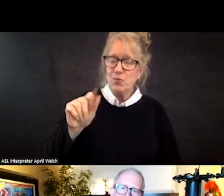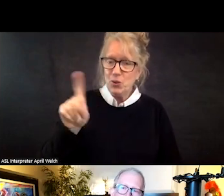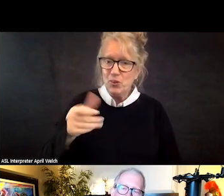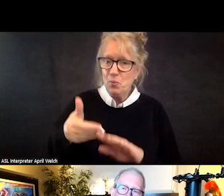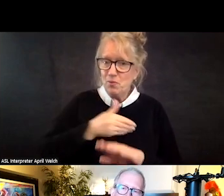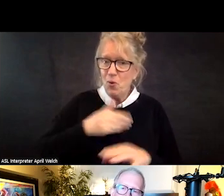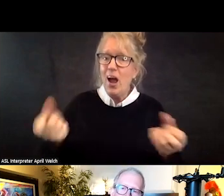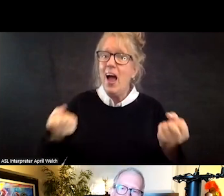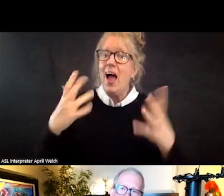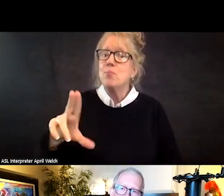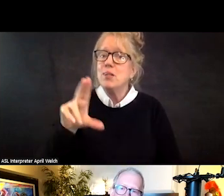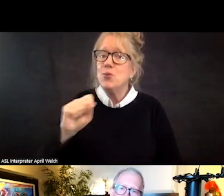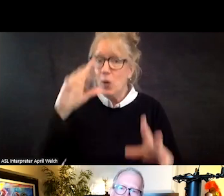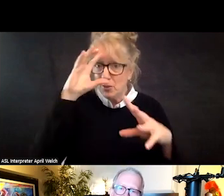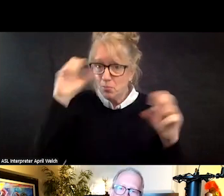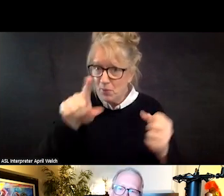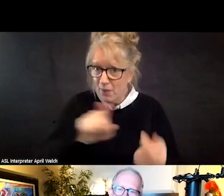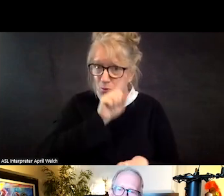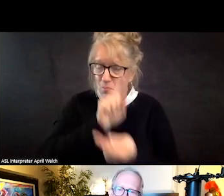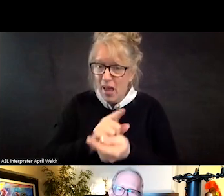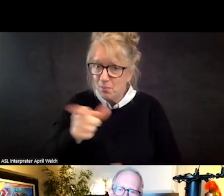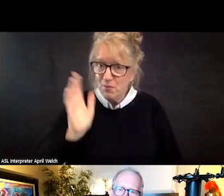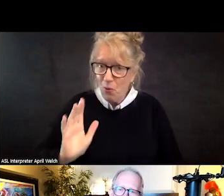many U.S. presidents have you met, Tanja?